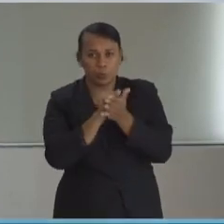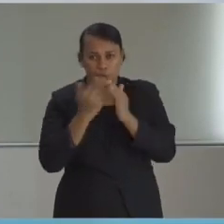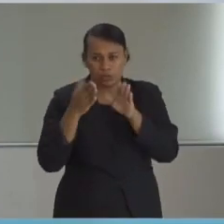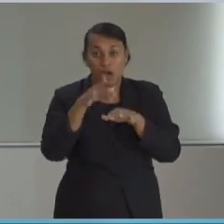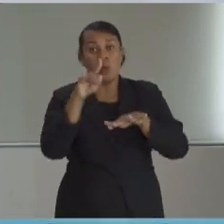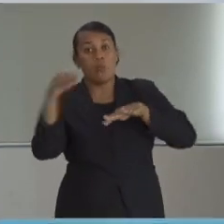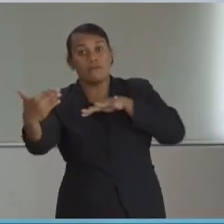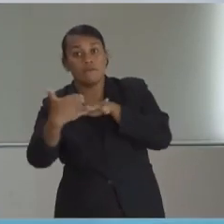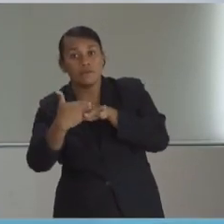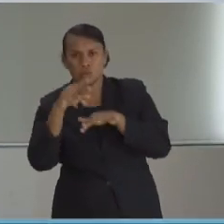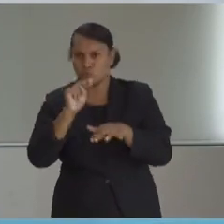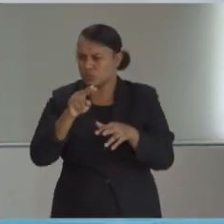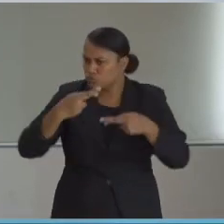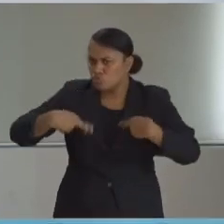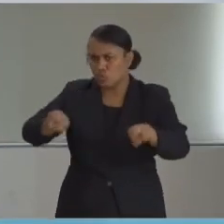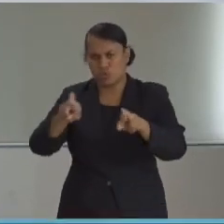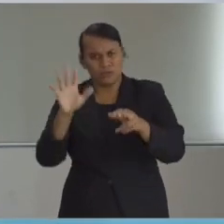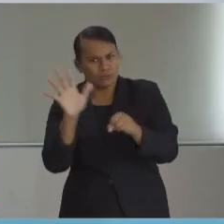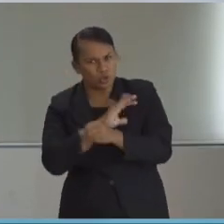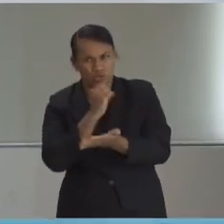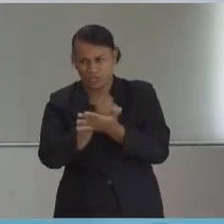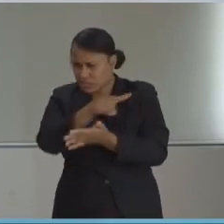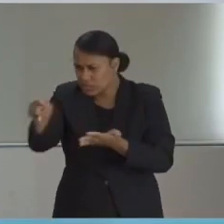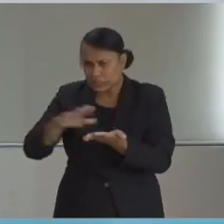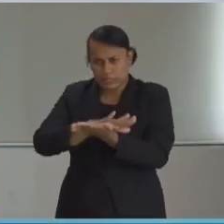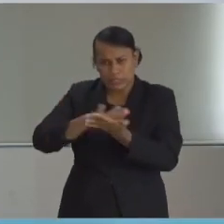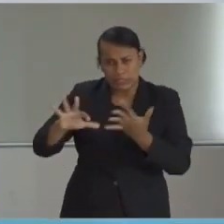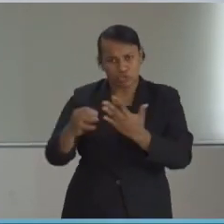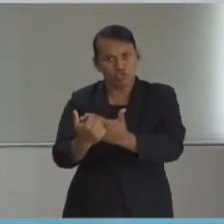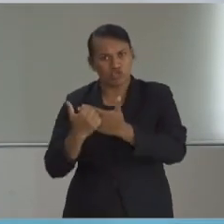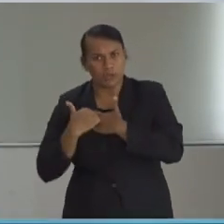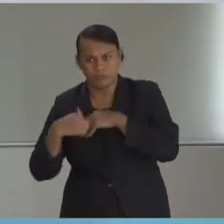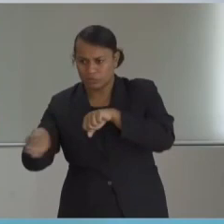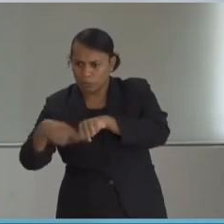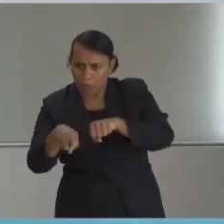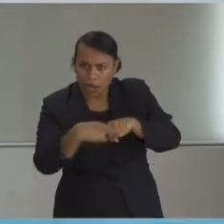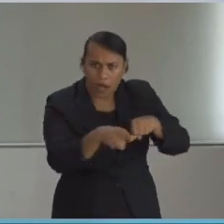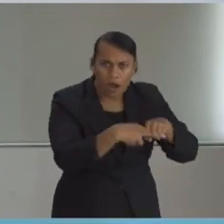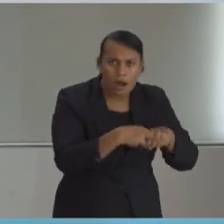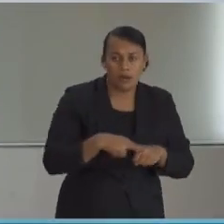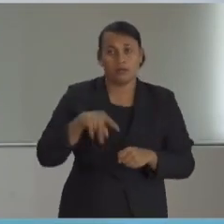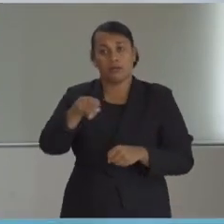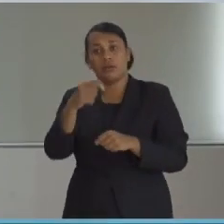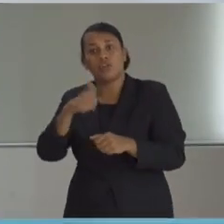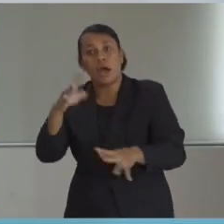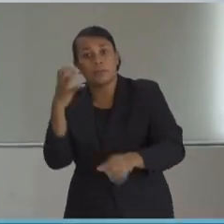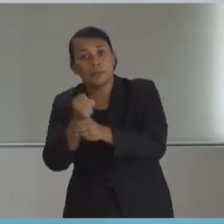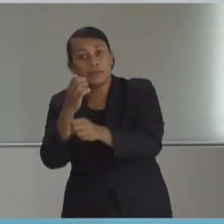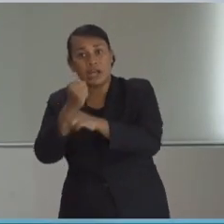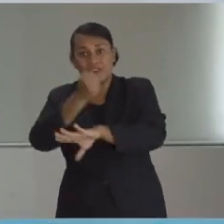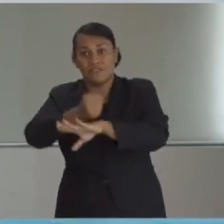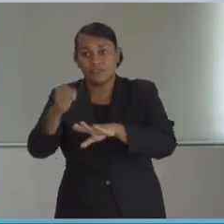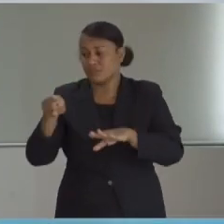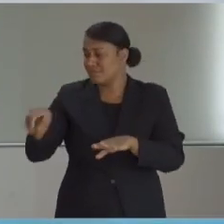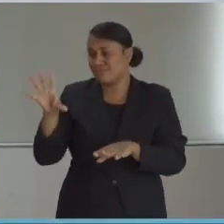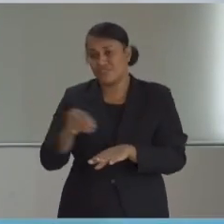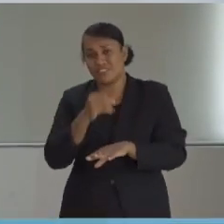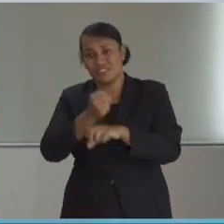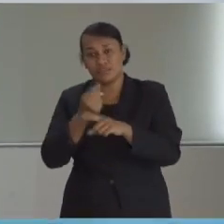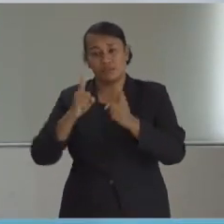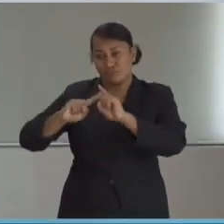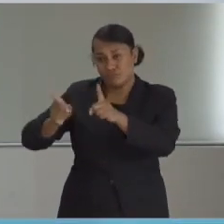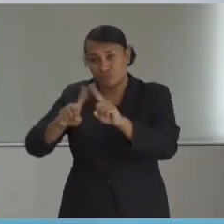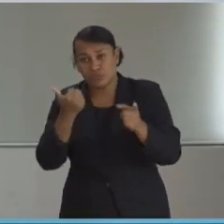well. Government is providing daily updates on the status of road